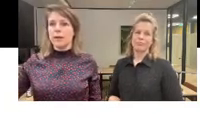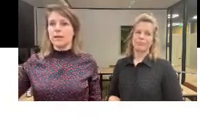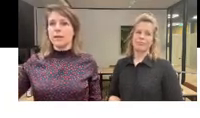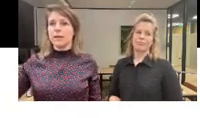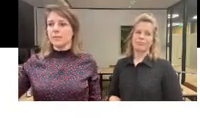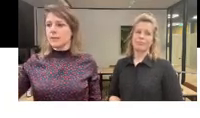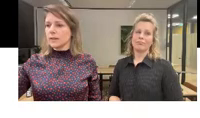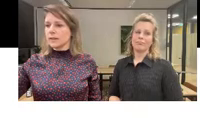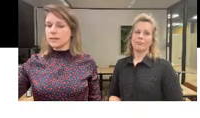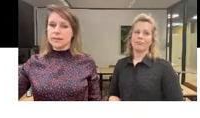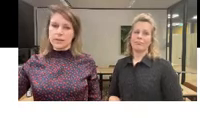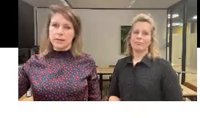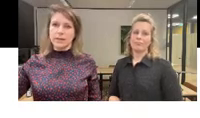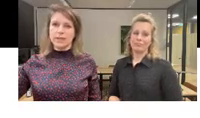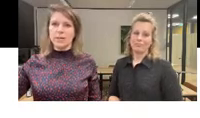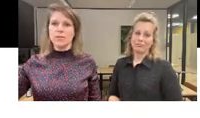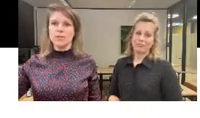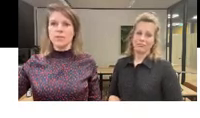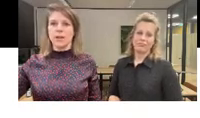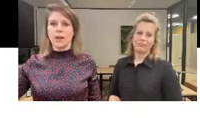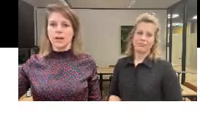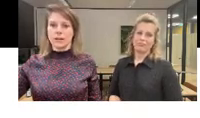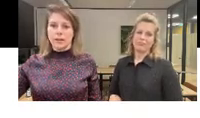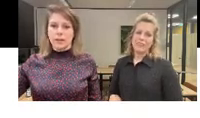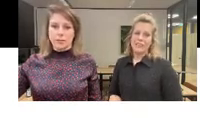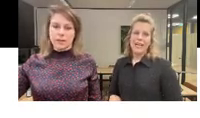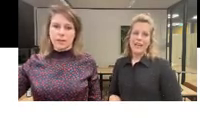Well, I think this shows a